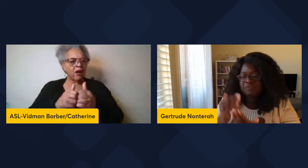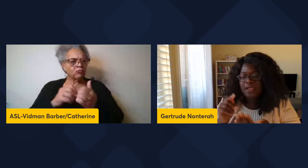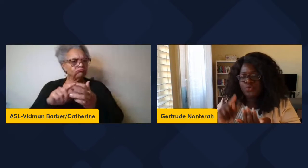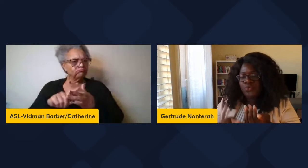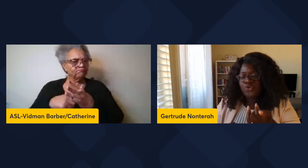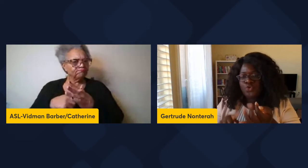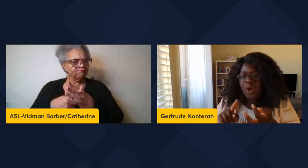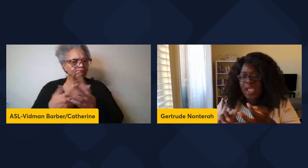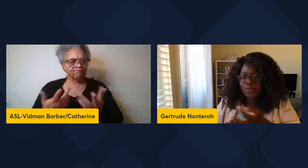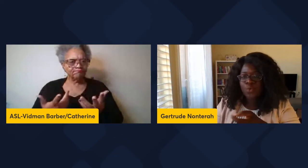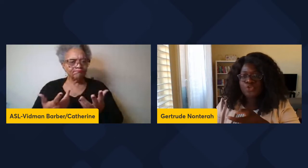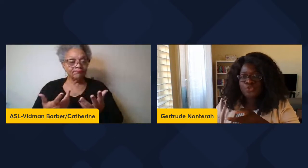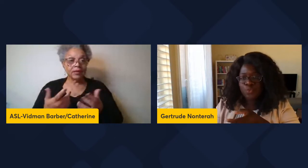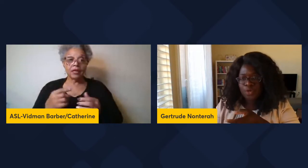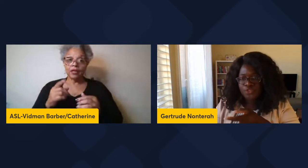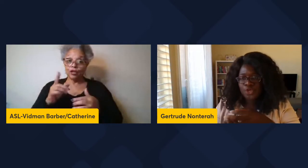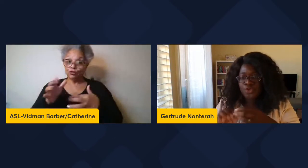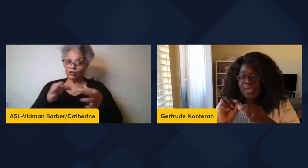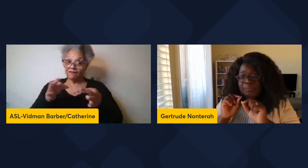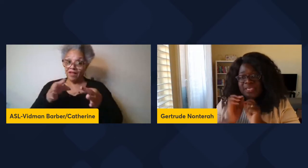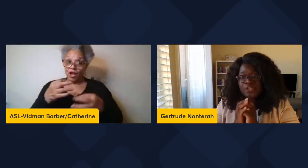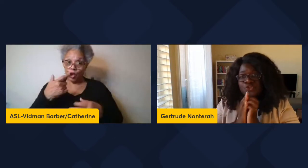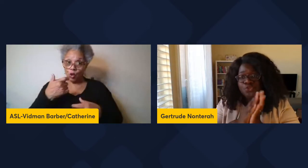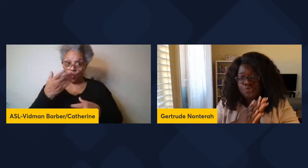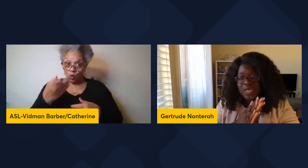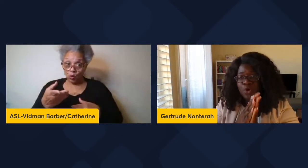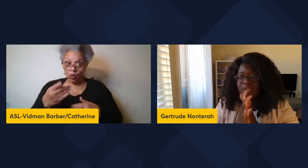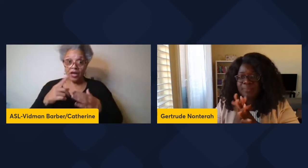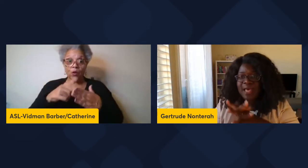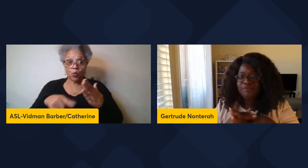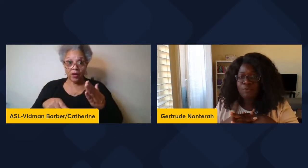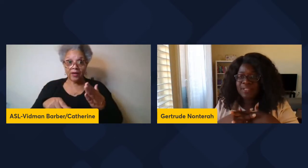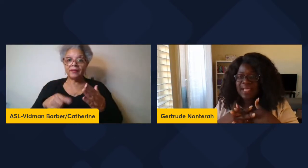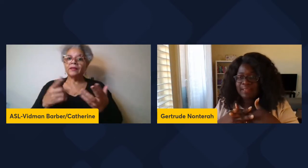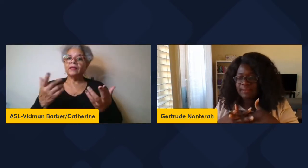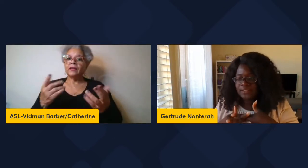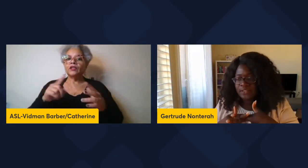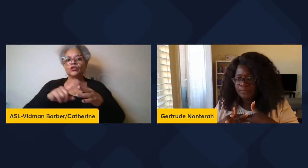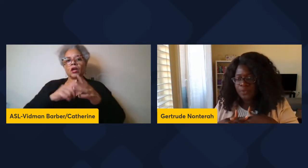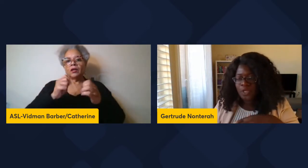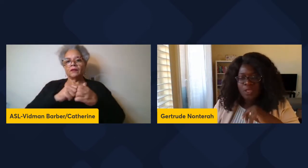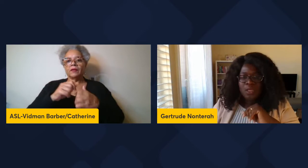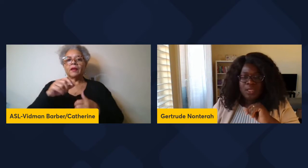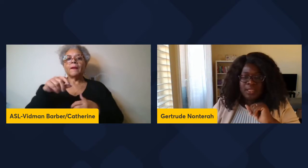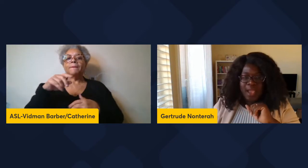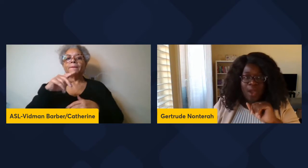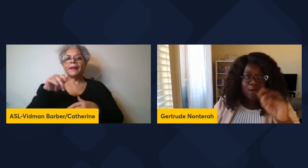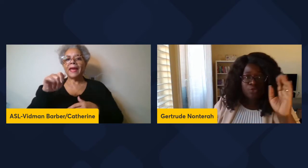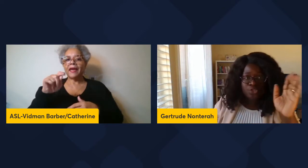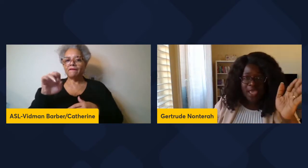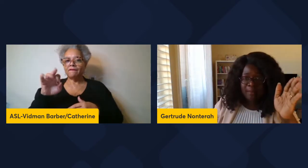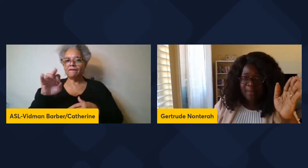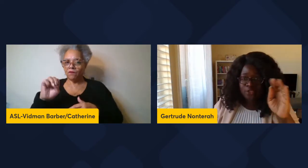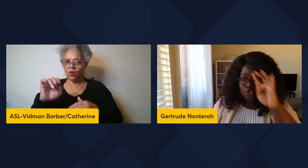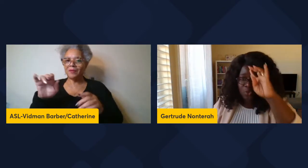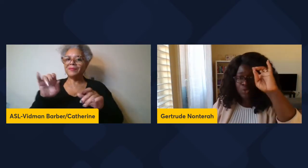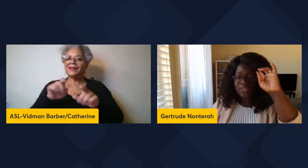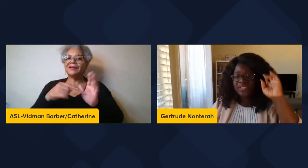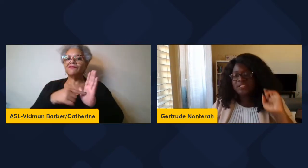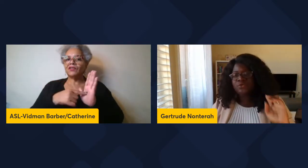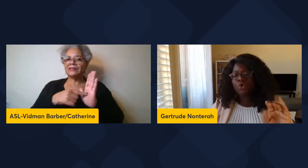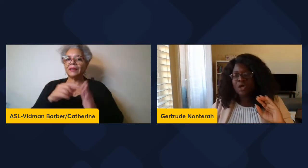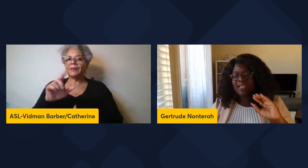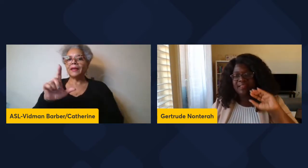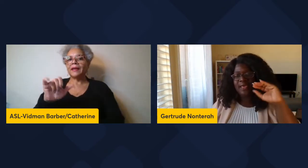once you define who you are and what you want, you can begin to do that on a platform like LinkedIn. Now, I will share my screen